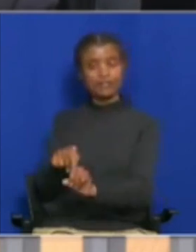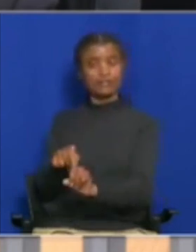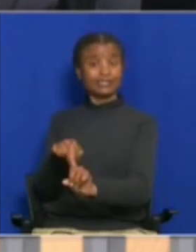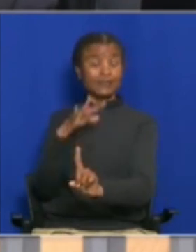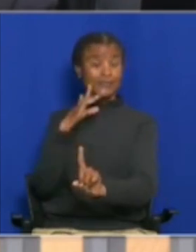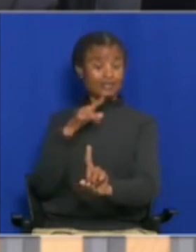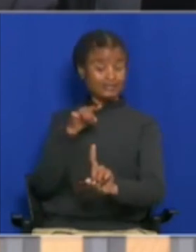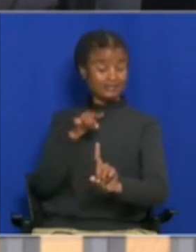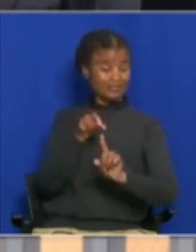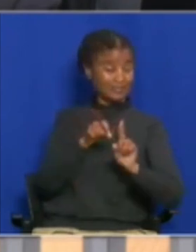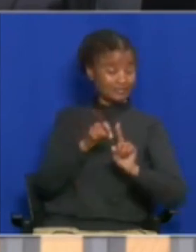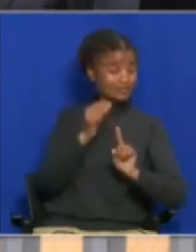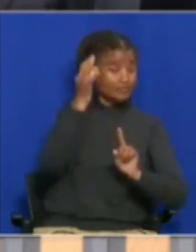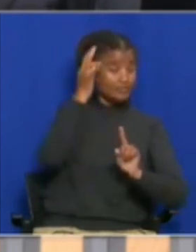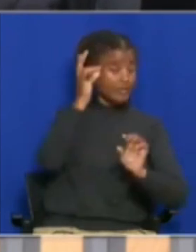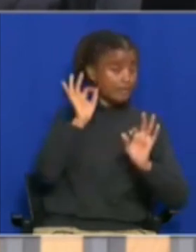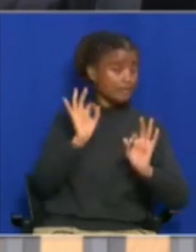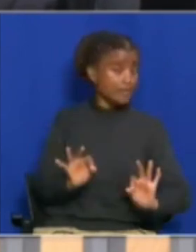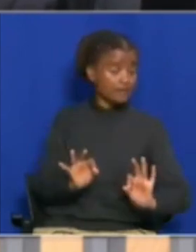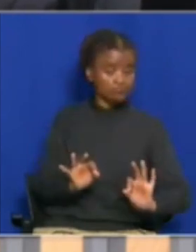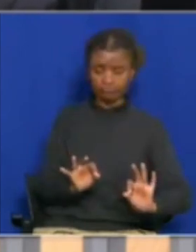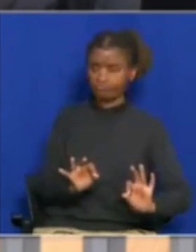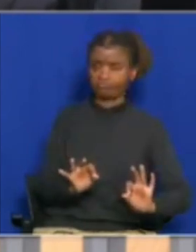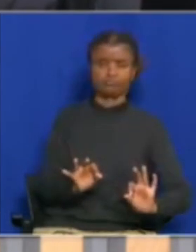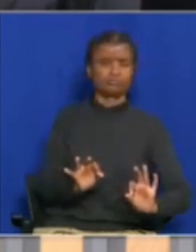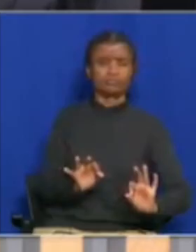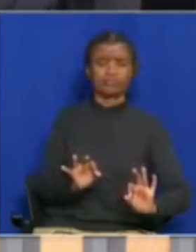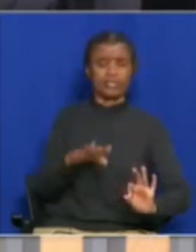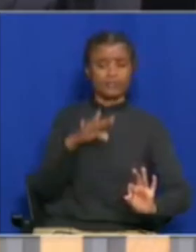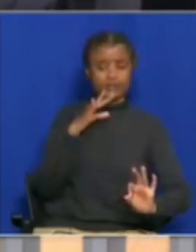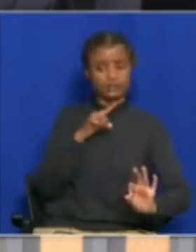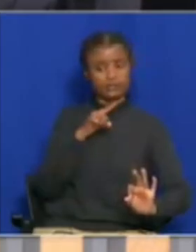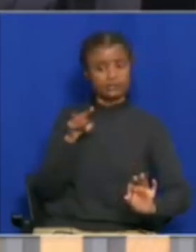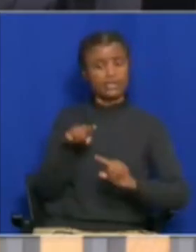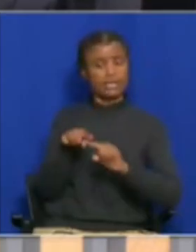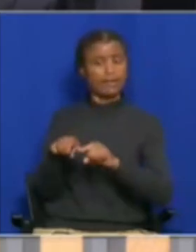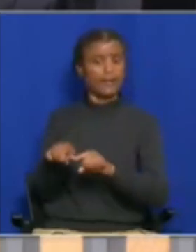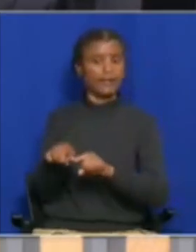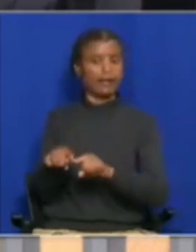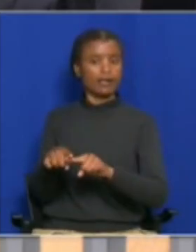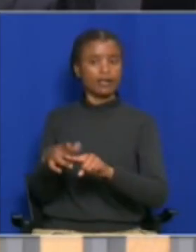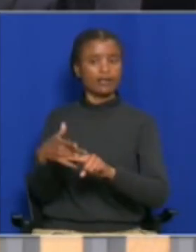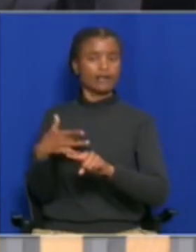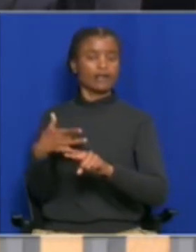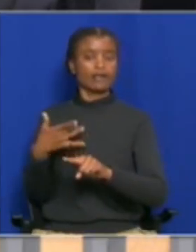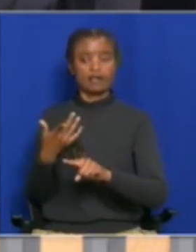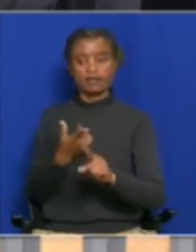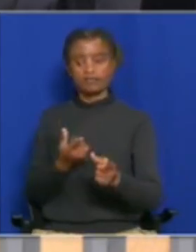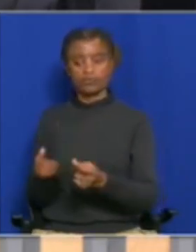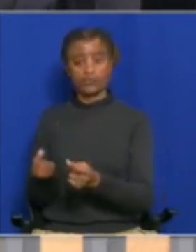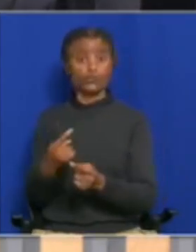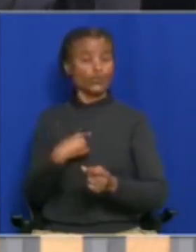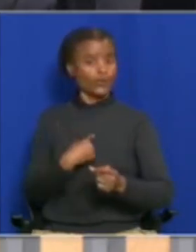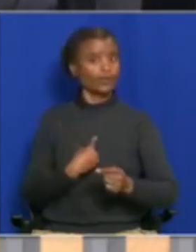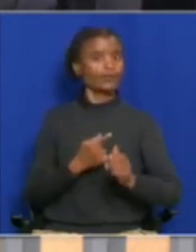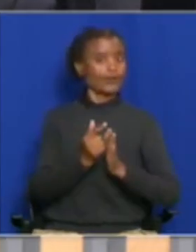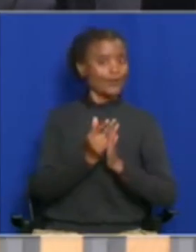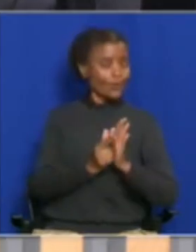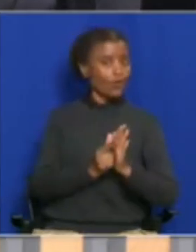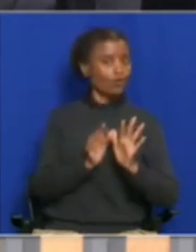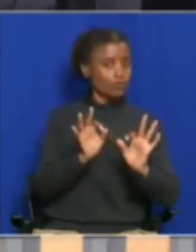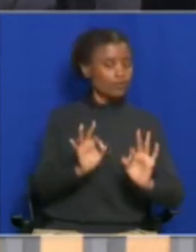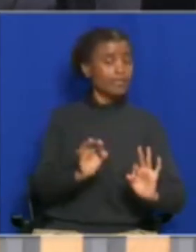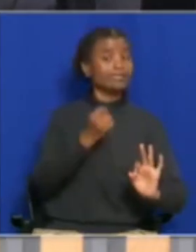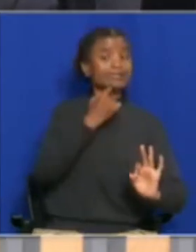That's subjective. You cannot have it both ways. Law 101 says subjective, you look to